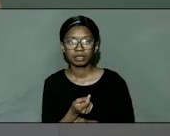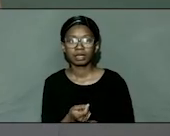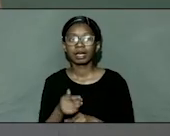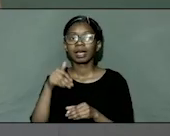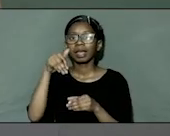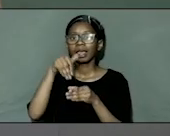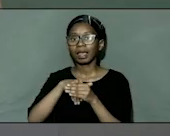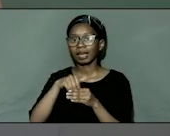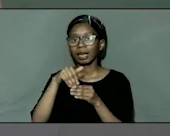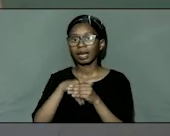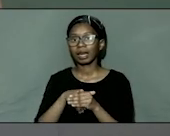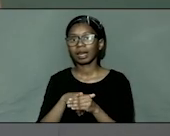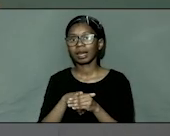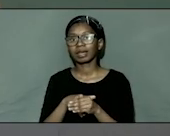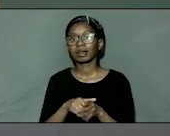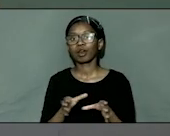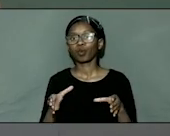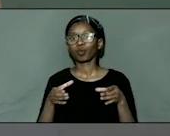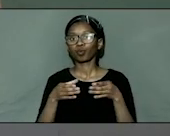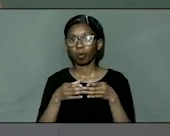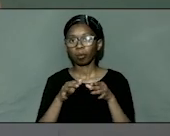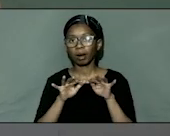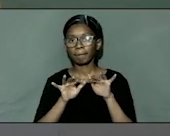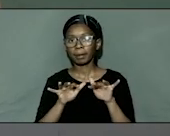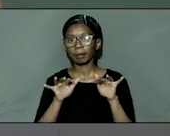a population.